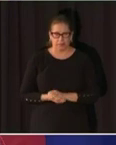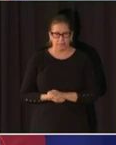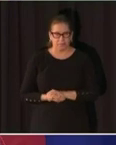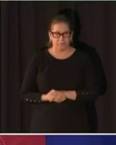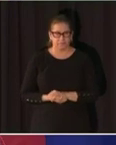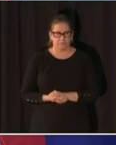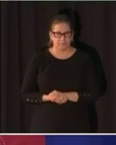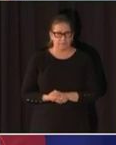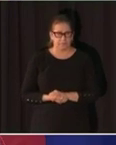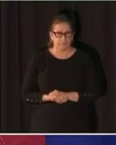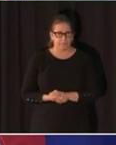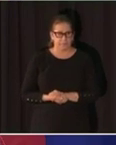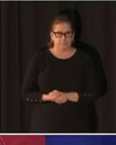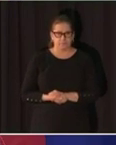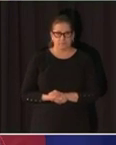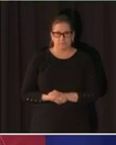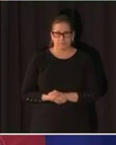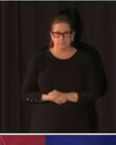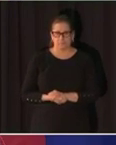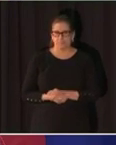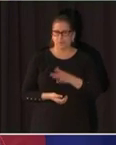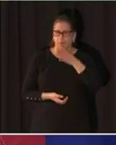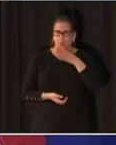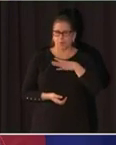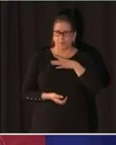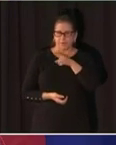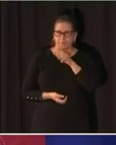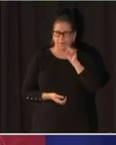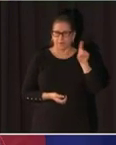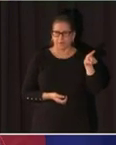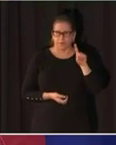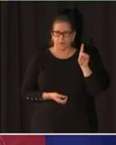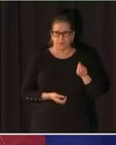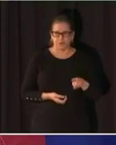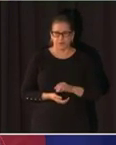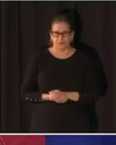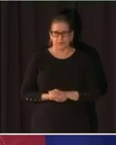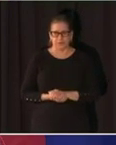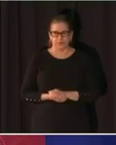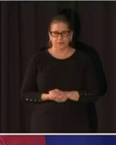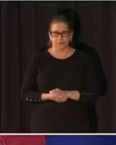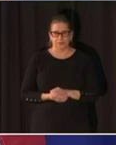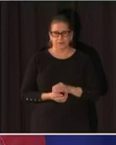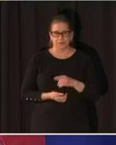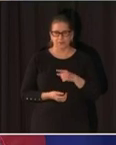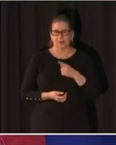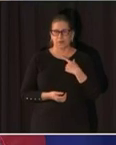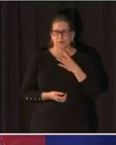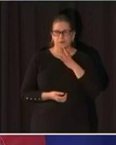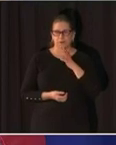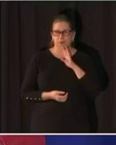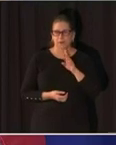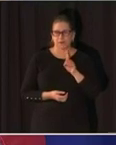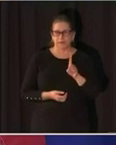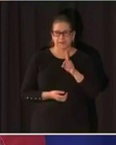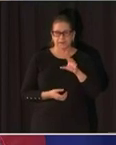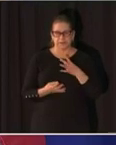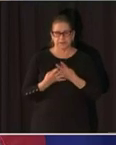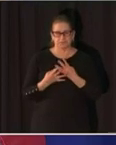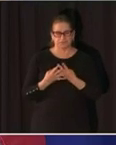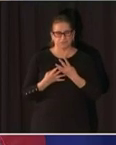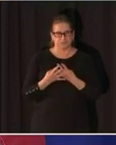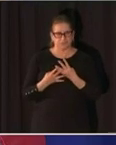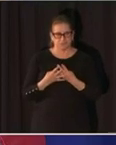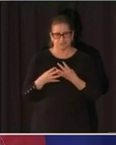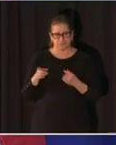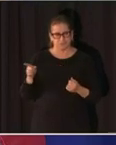Yes. Does each, at the DC jail, does each residential unit have their own personal bathroom? And if not, how